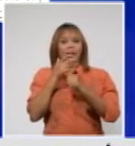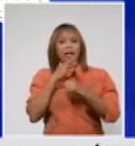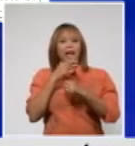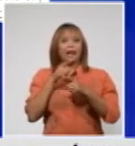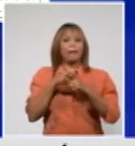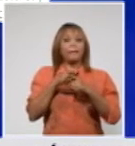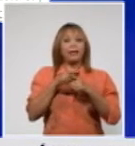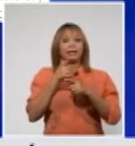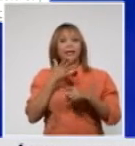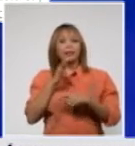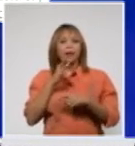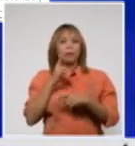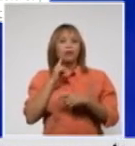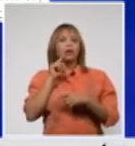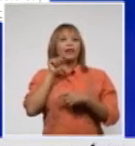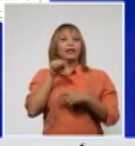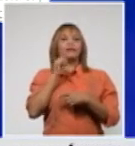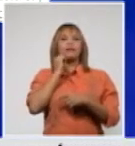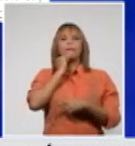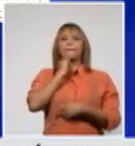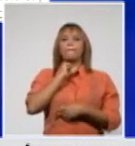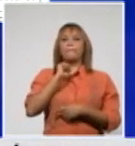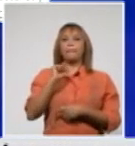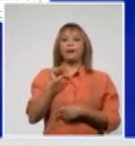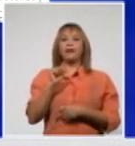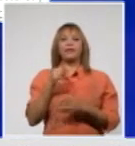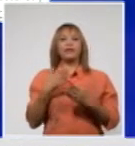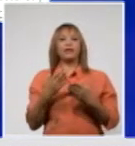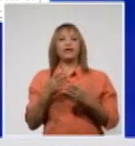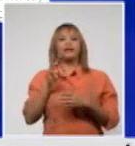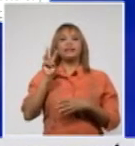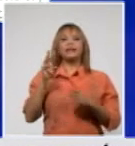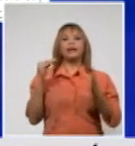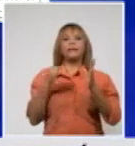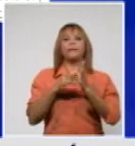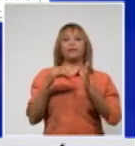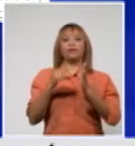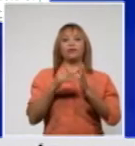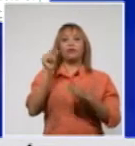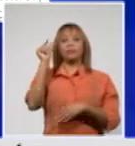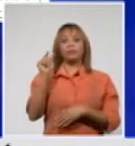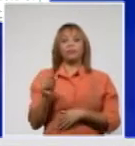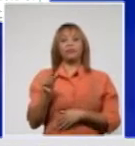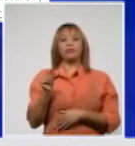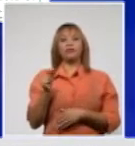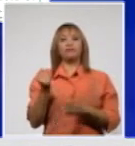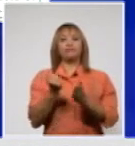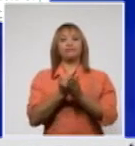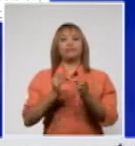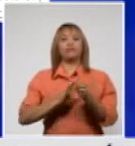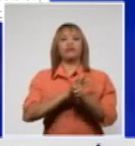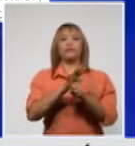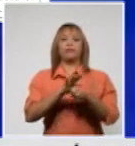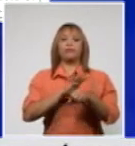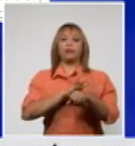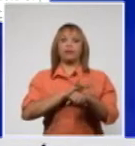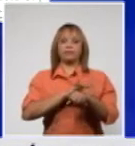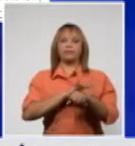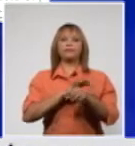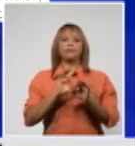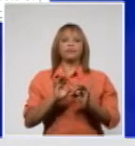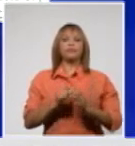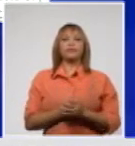You will notice that the countries highlighted in dark red or brown almost